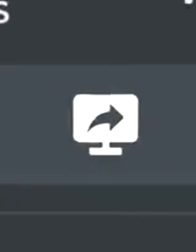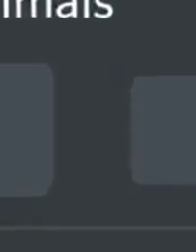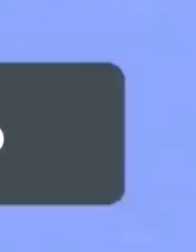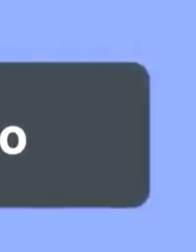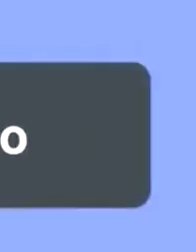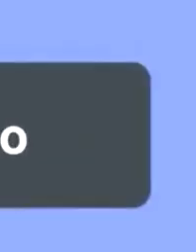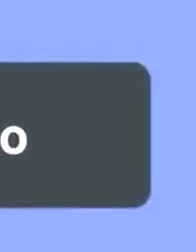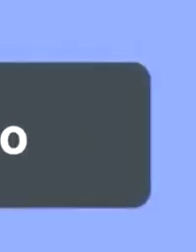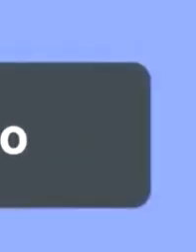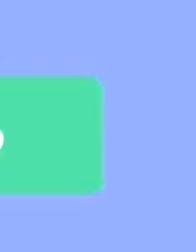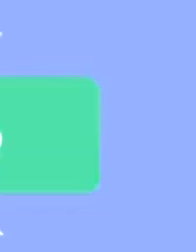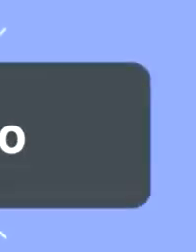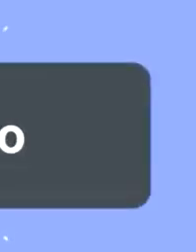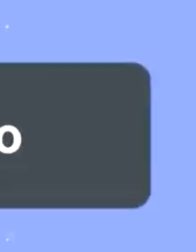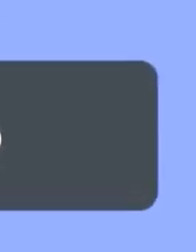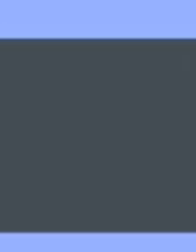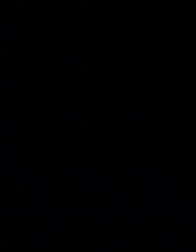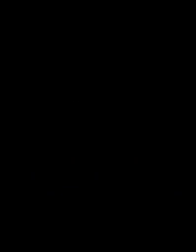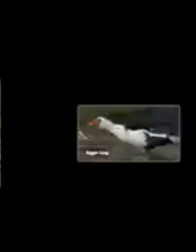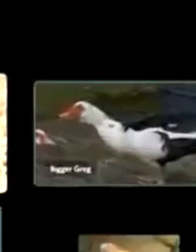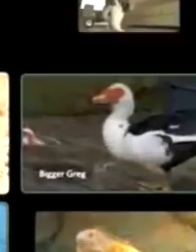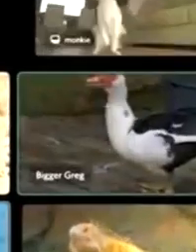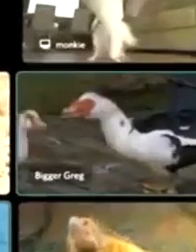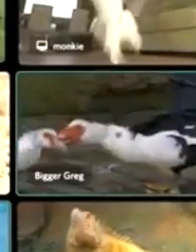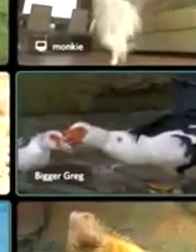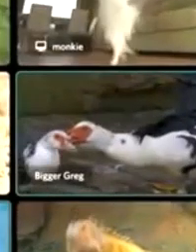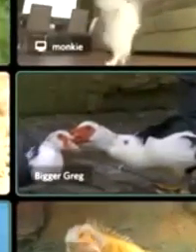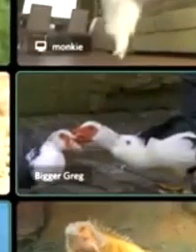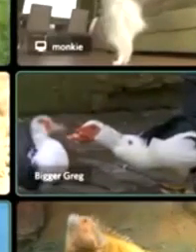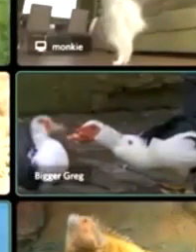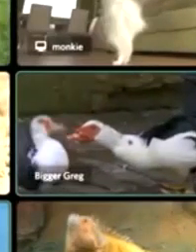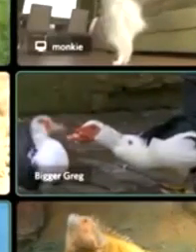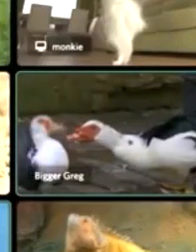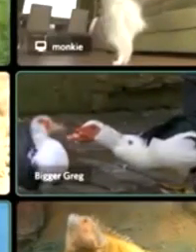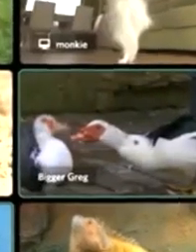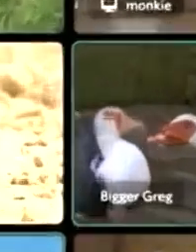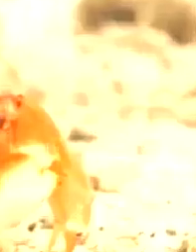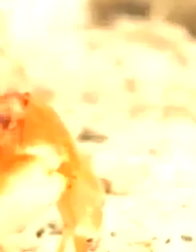other patrons, where we discuss important and non-important